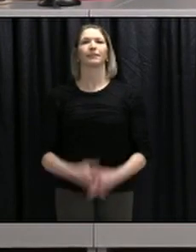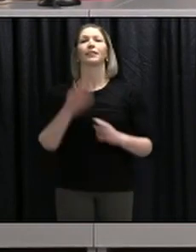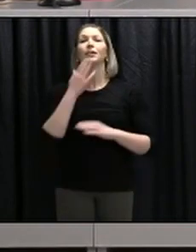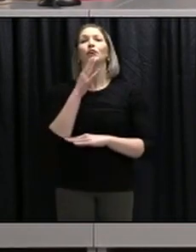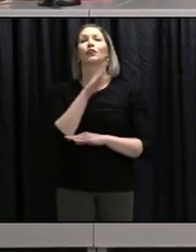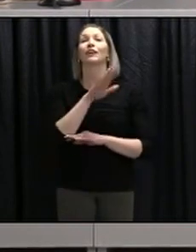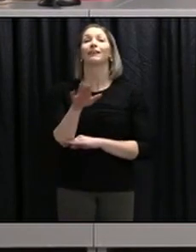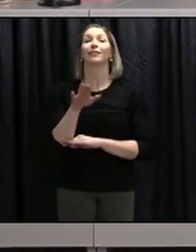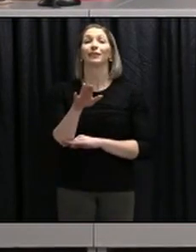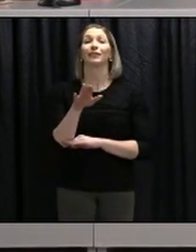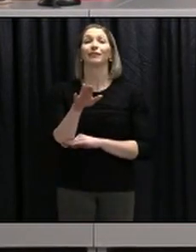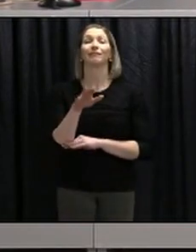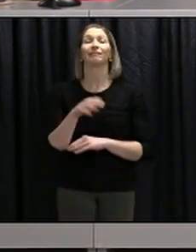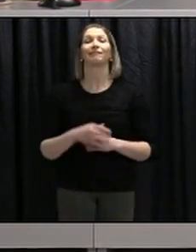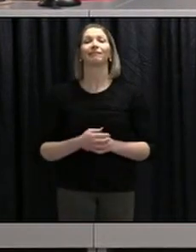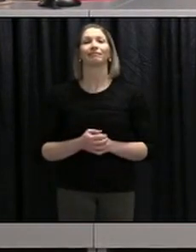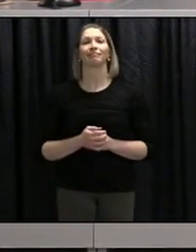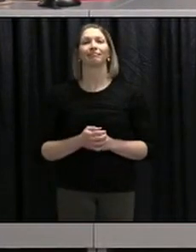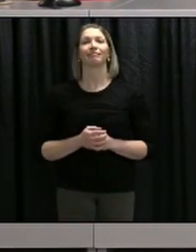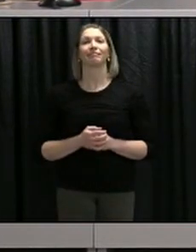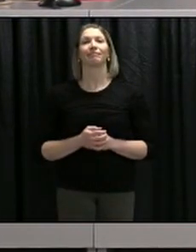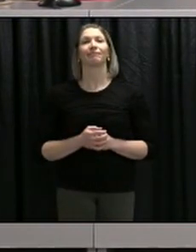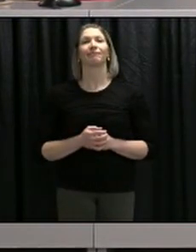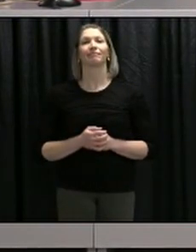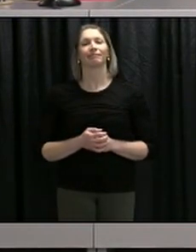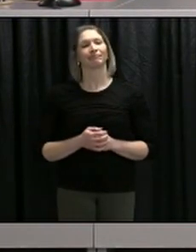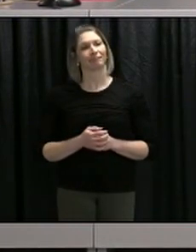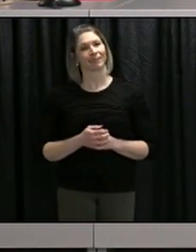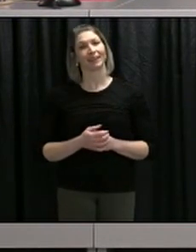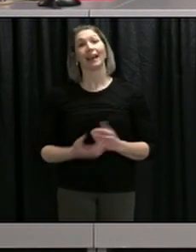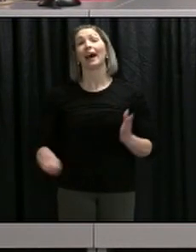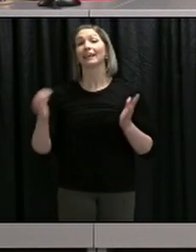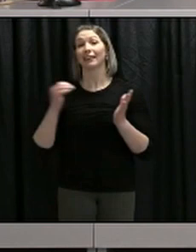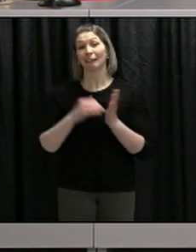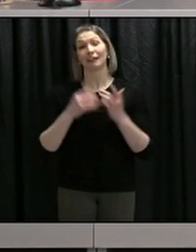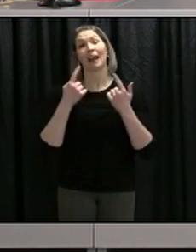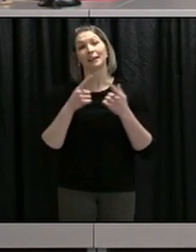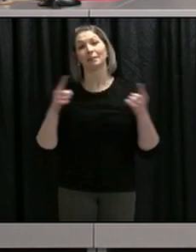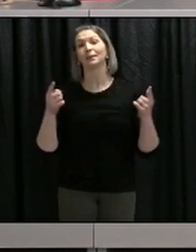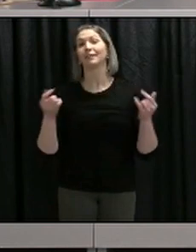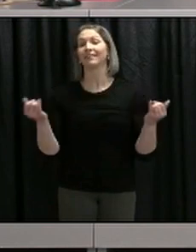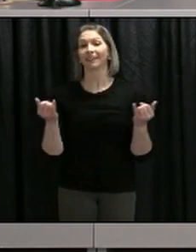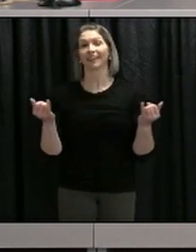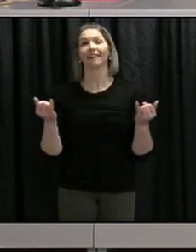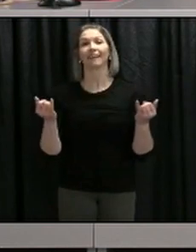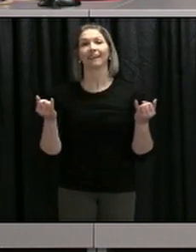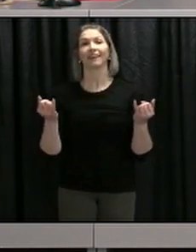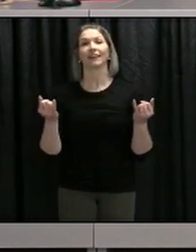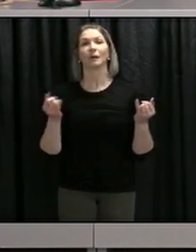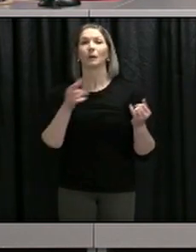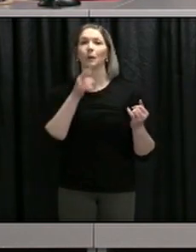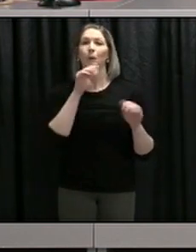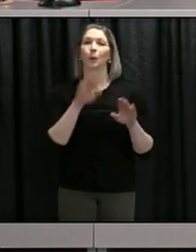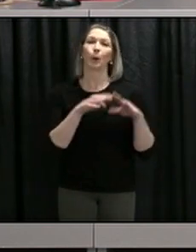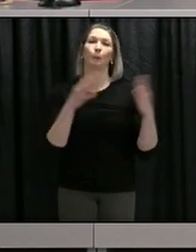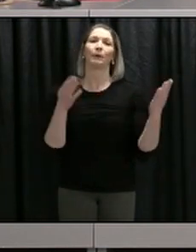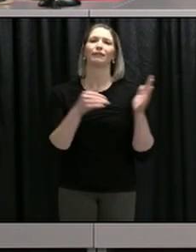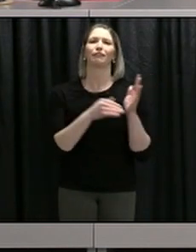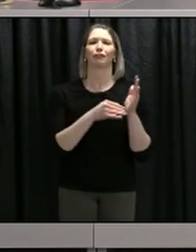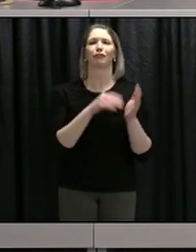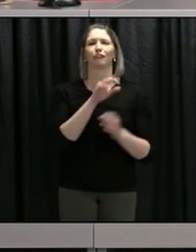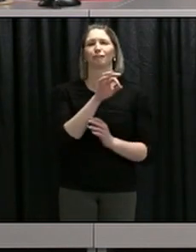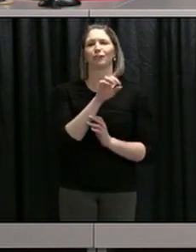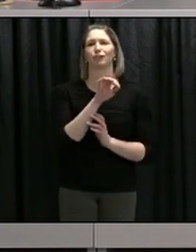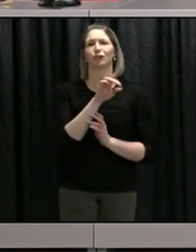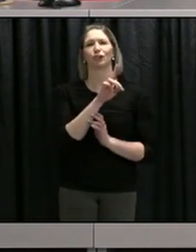Good afternoon again, everyone. We'll start our media availability today with our opening remarks from Dr. Janice